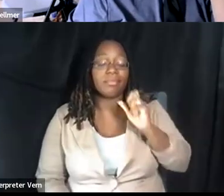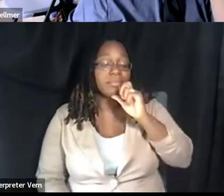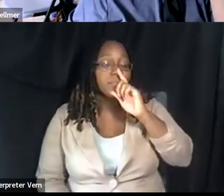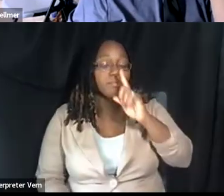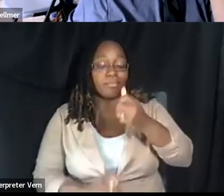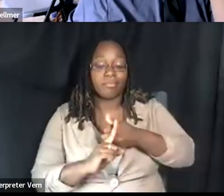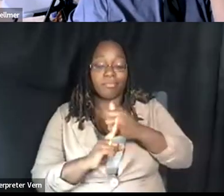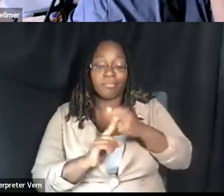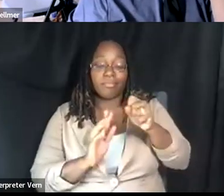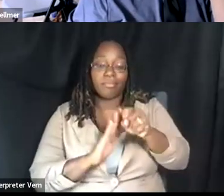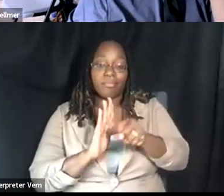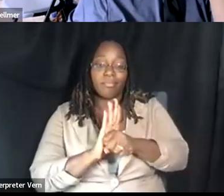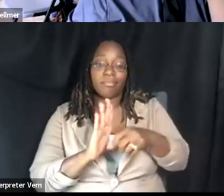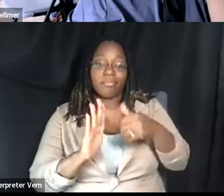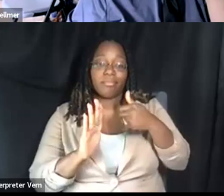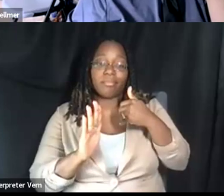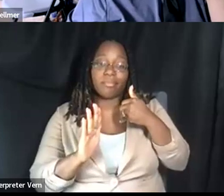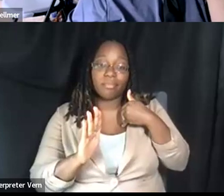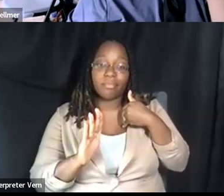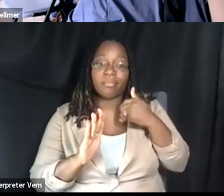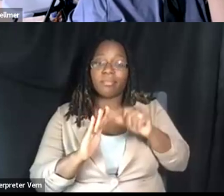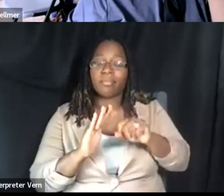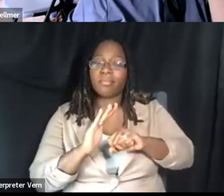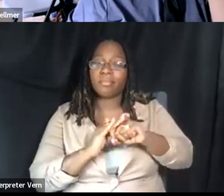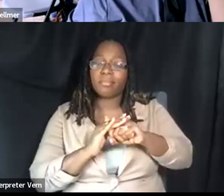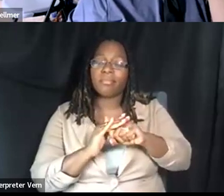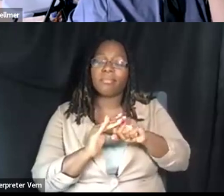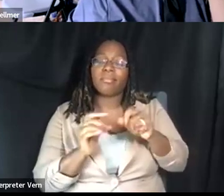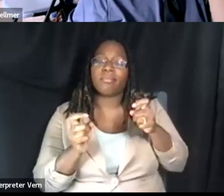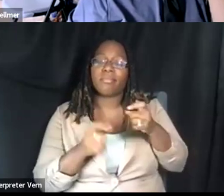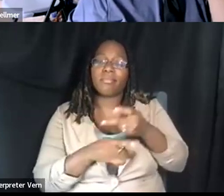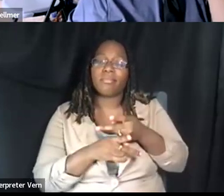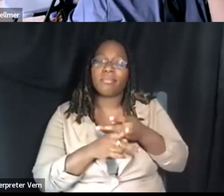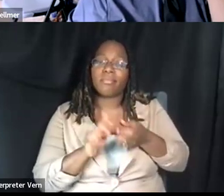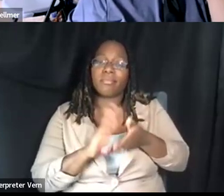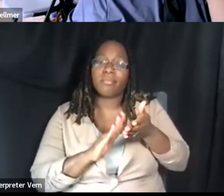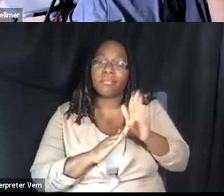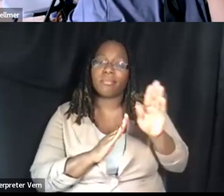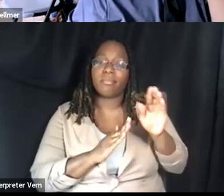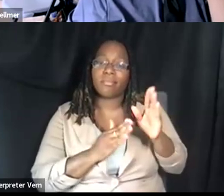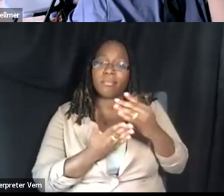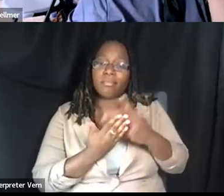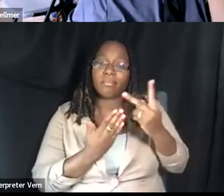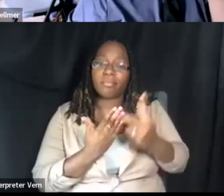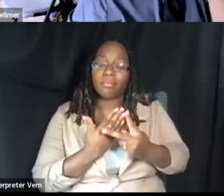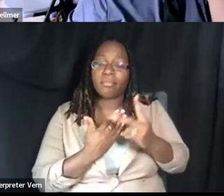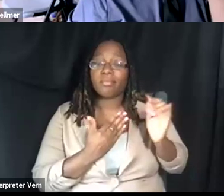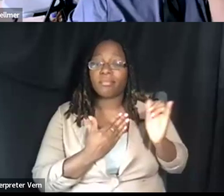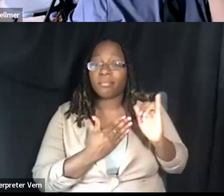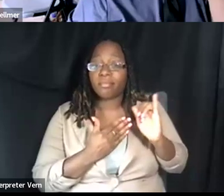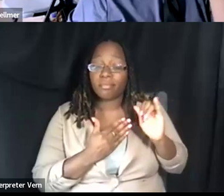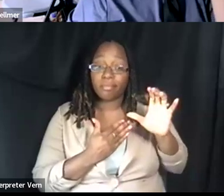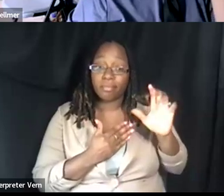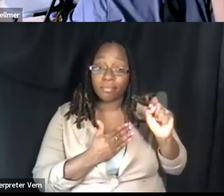state has capitated managed care plans running their Medicaid programs. 10 or so states, including Connecticut, do